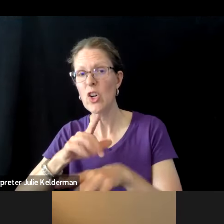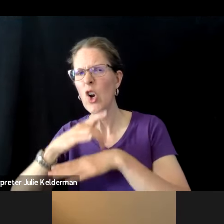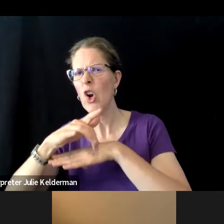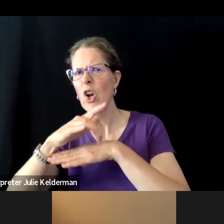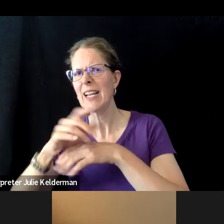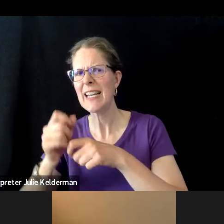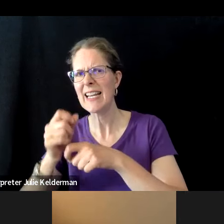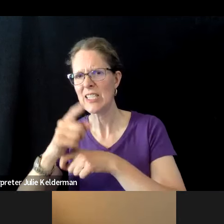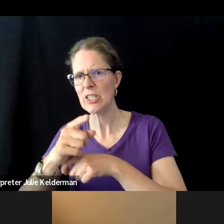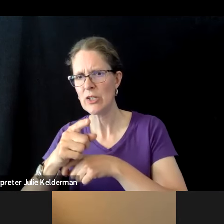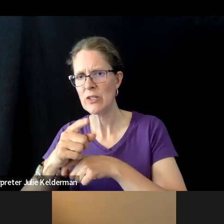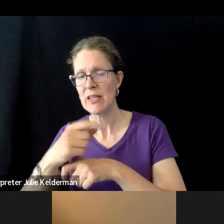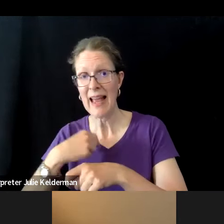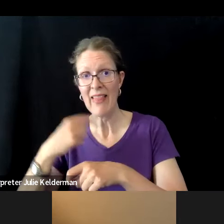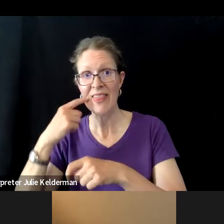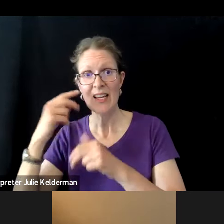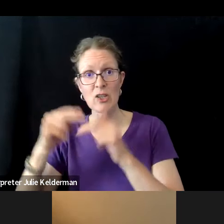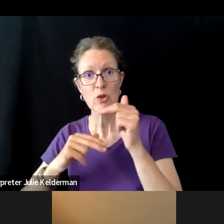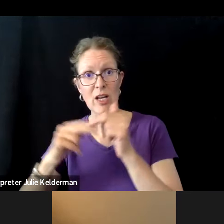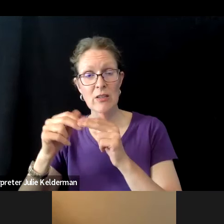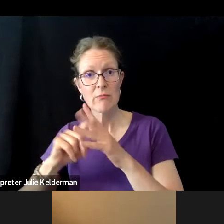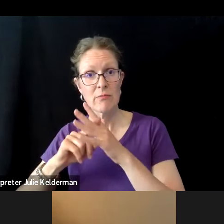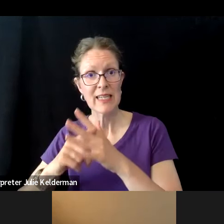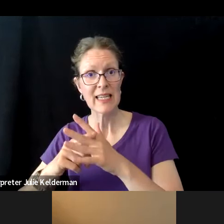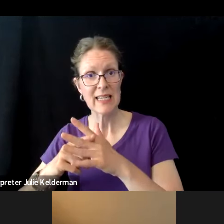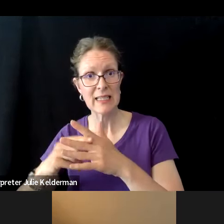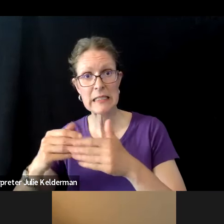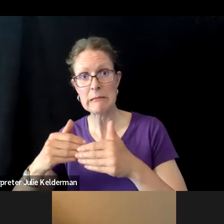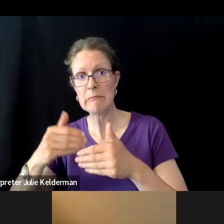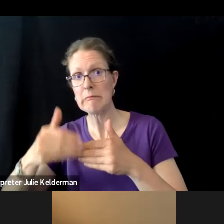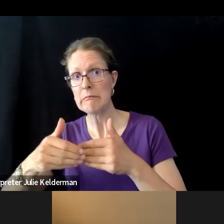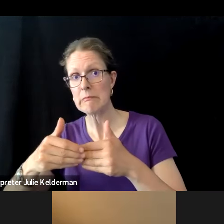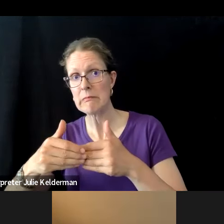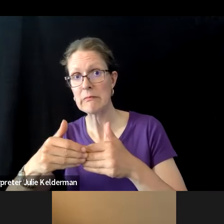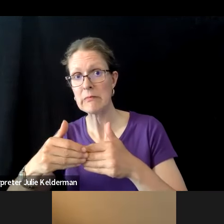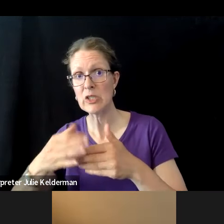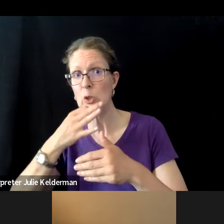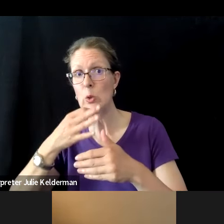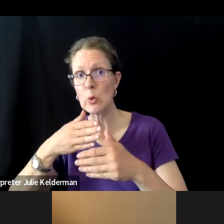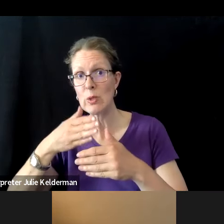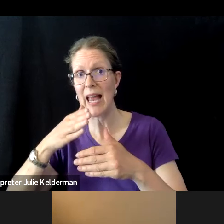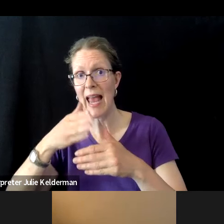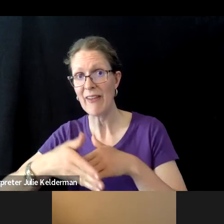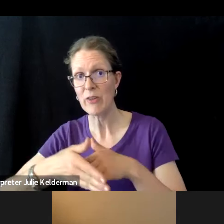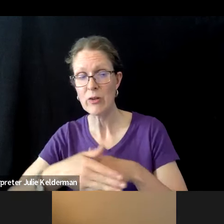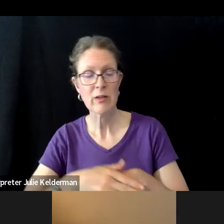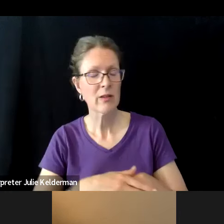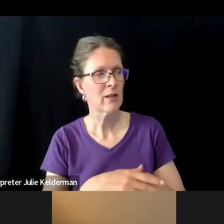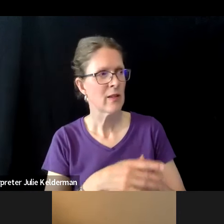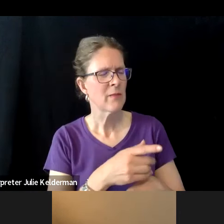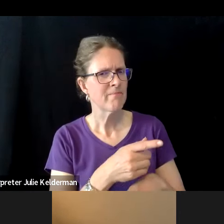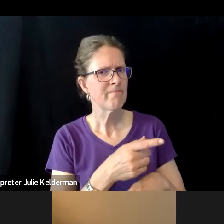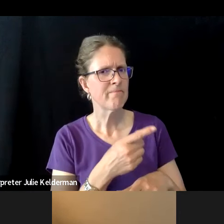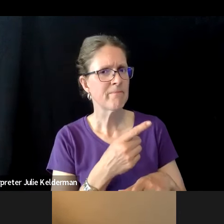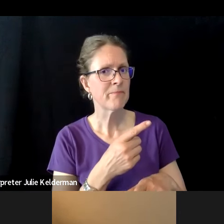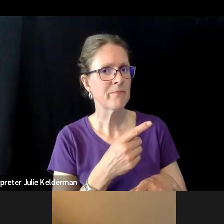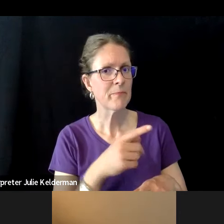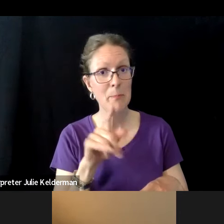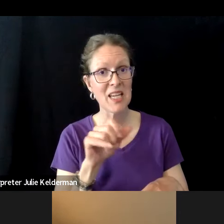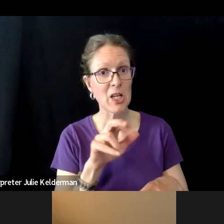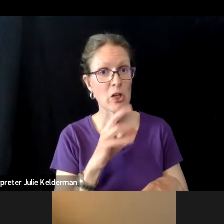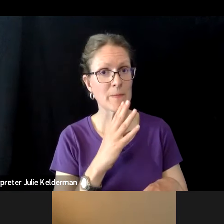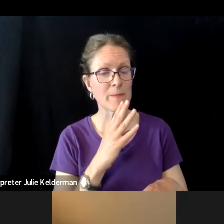think construction would begin hopefully shortly after that. Is that right, Peter? Well, I would say, Megan said